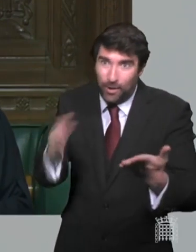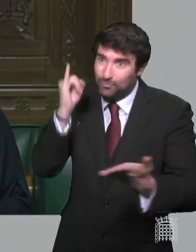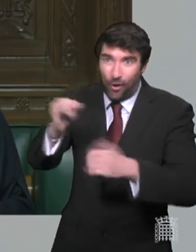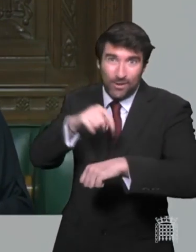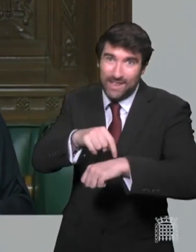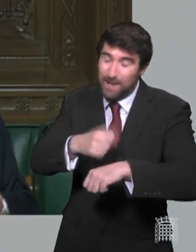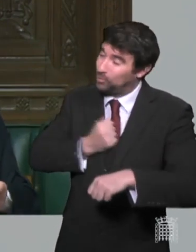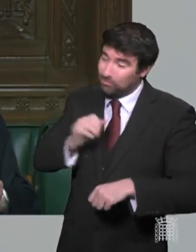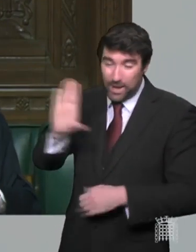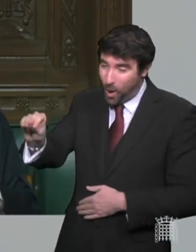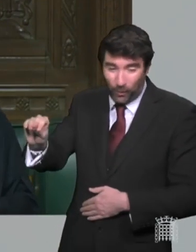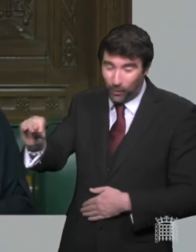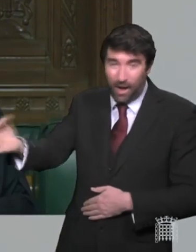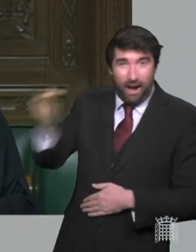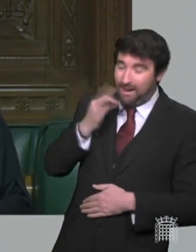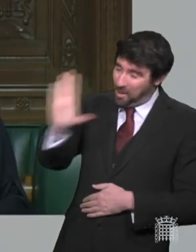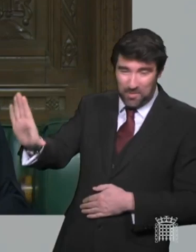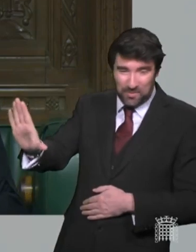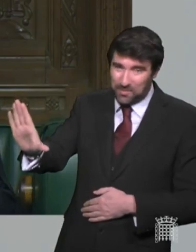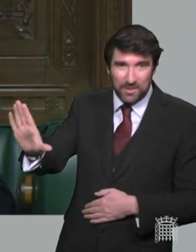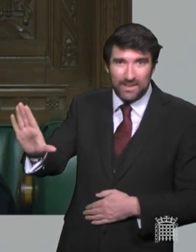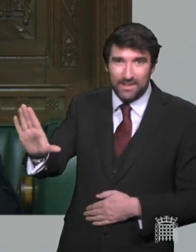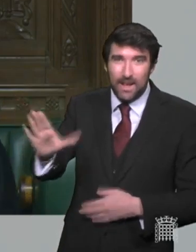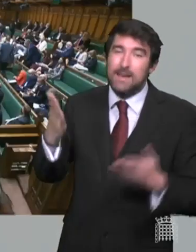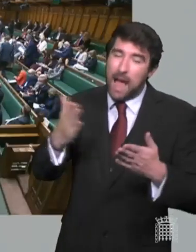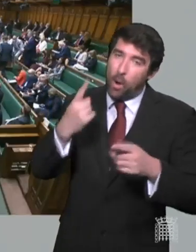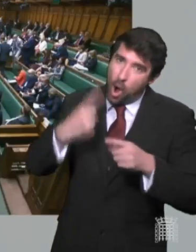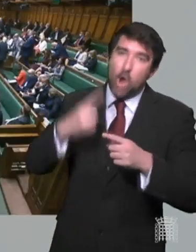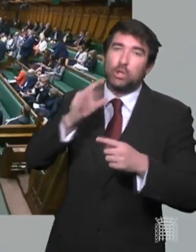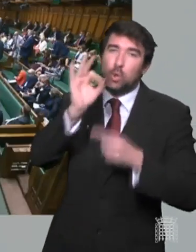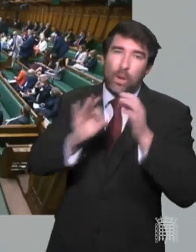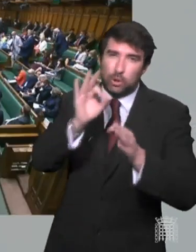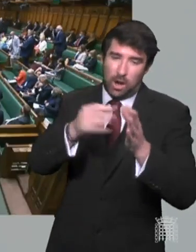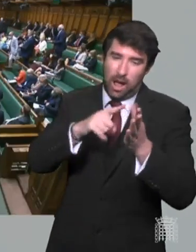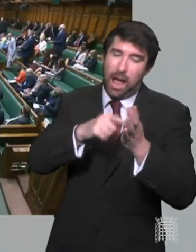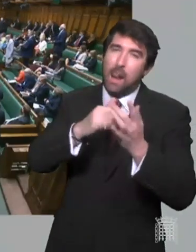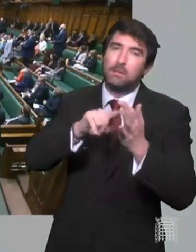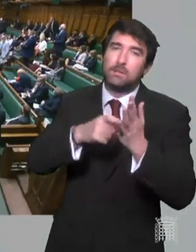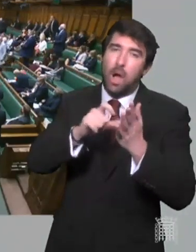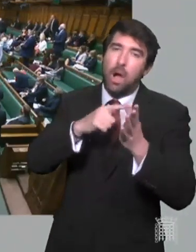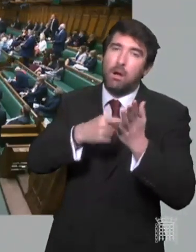We now come to the urgent question, Alistair Carmichael. Thank you.